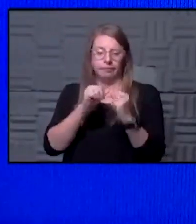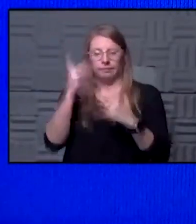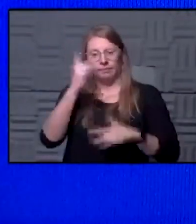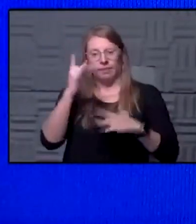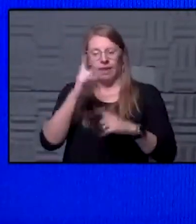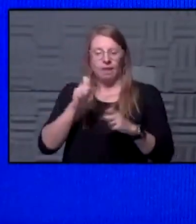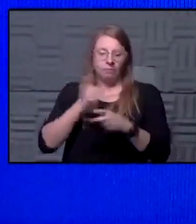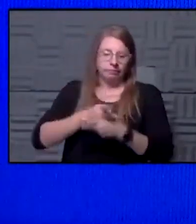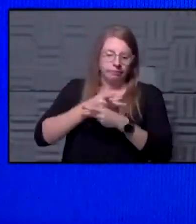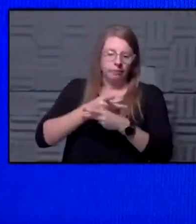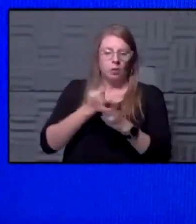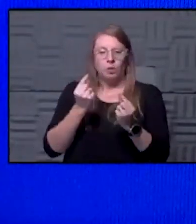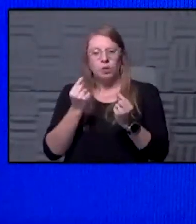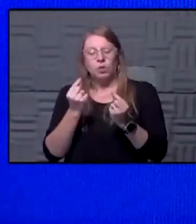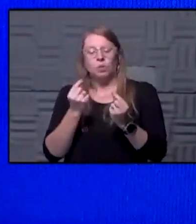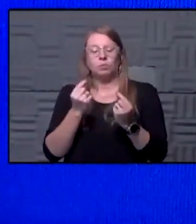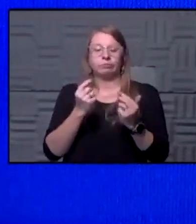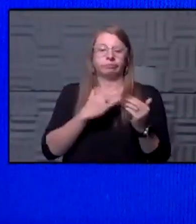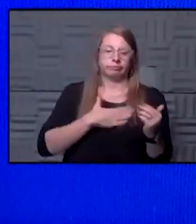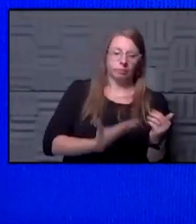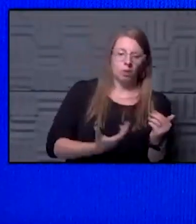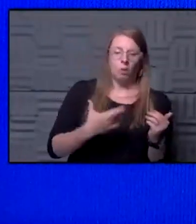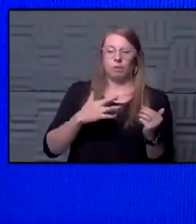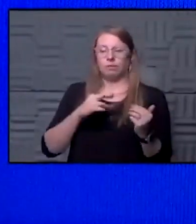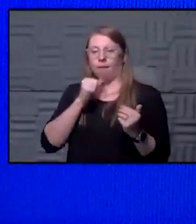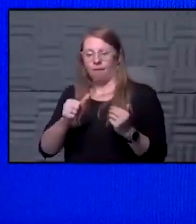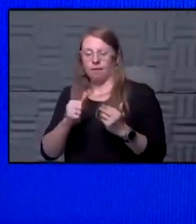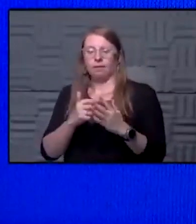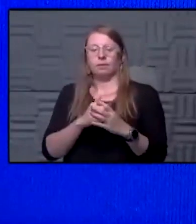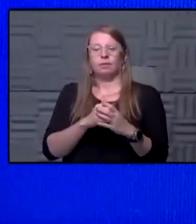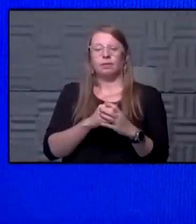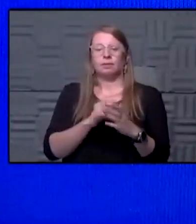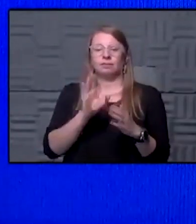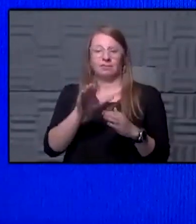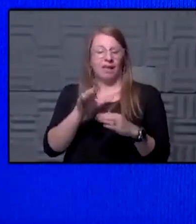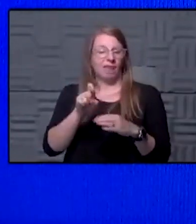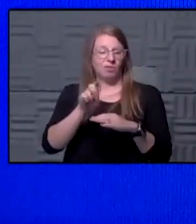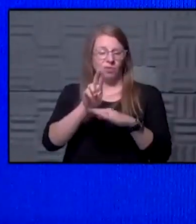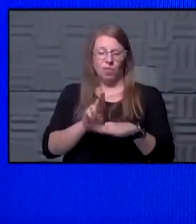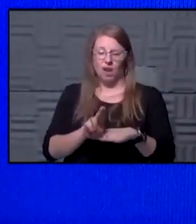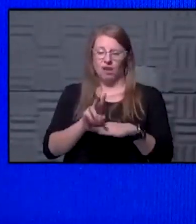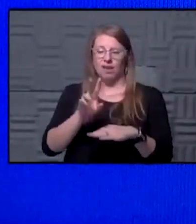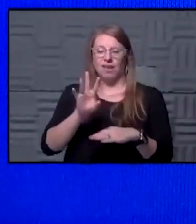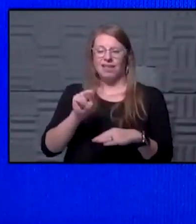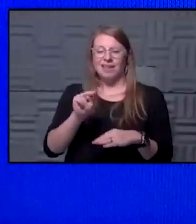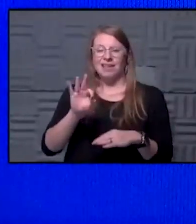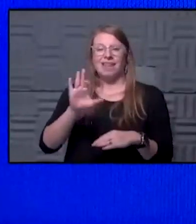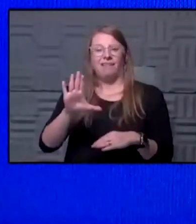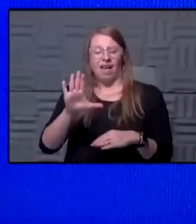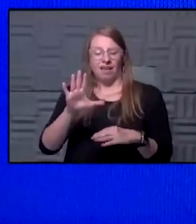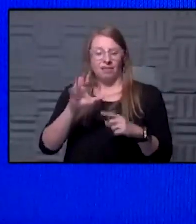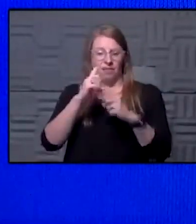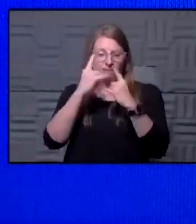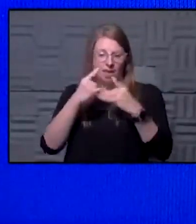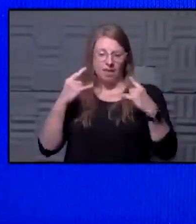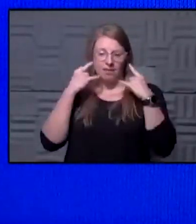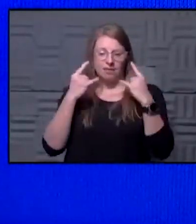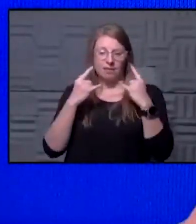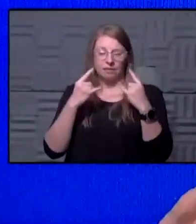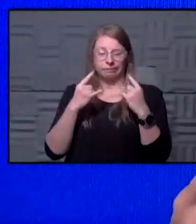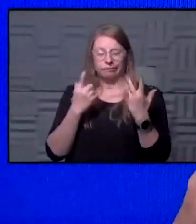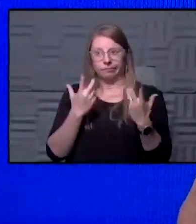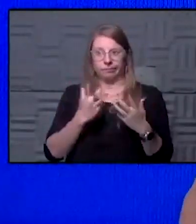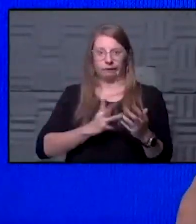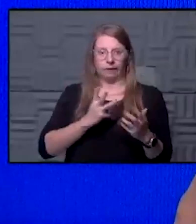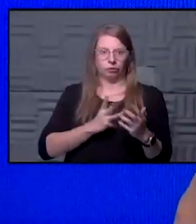what you're going to do, not going to do. I tell my transplant patients they need to wear a mask. I need to wear an N95 mask. And I'm not sure that's an official recommendation, but